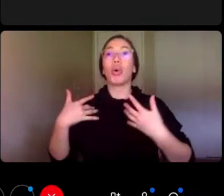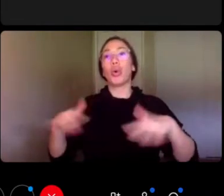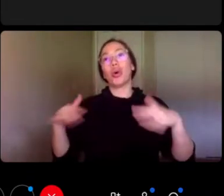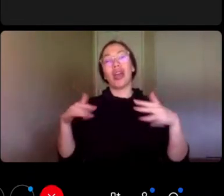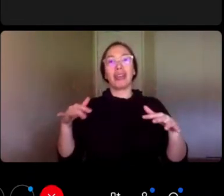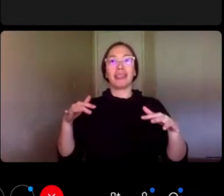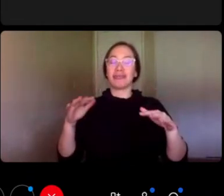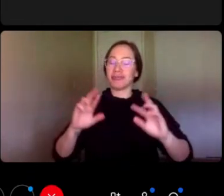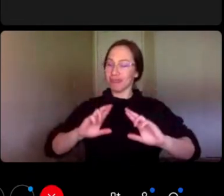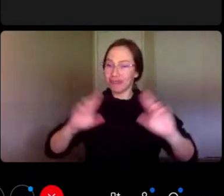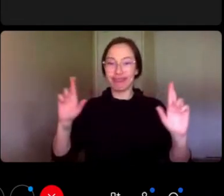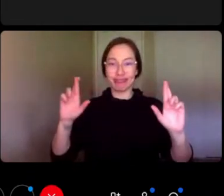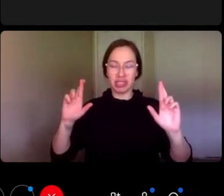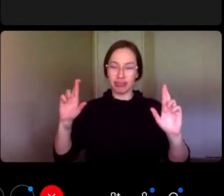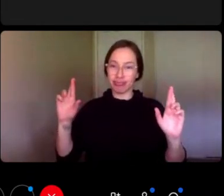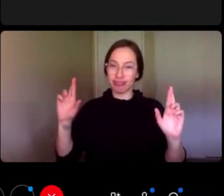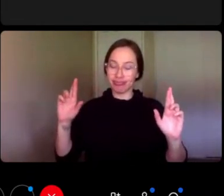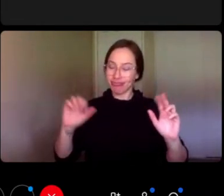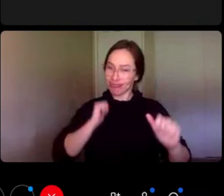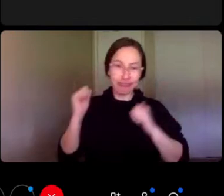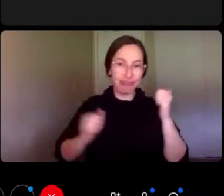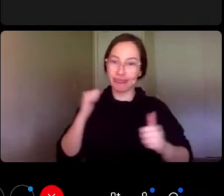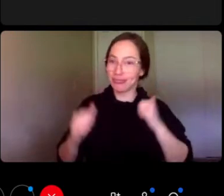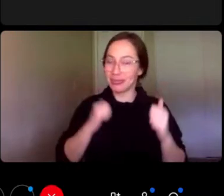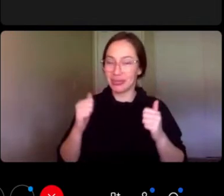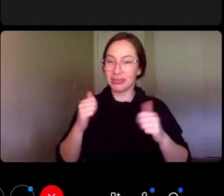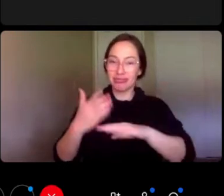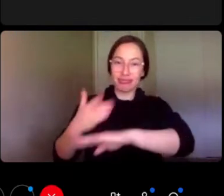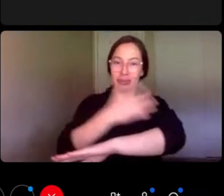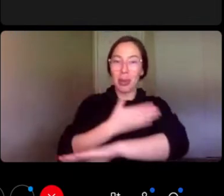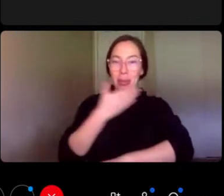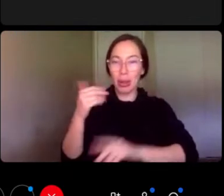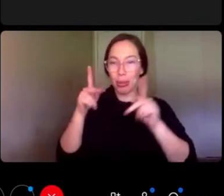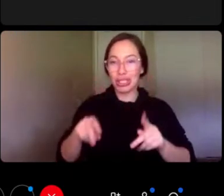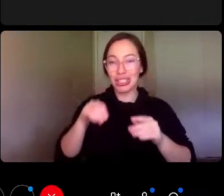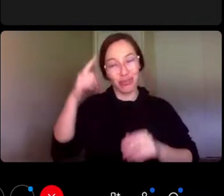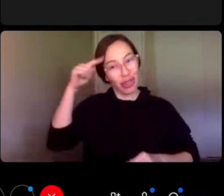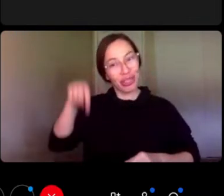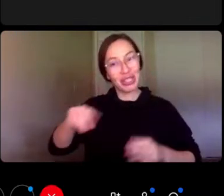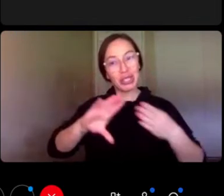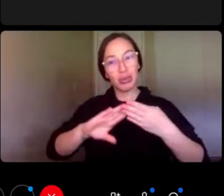become, you know, to fight harder, to be a better person in this community.